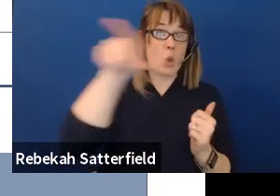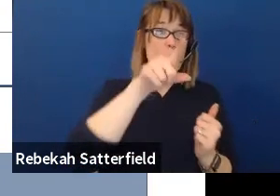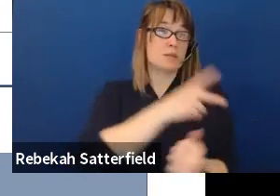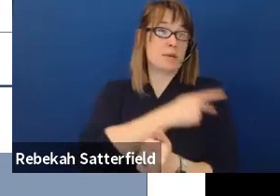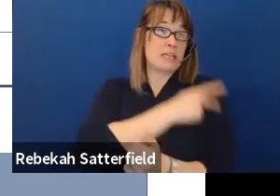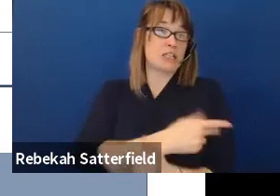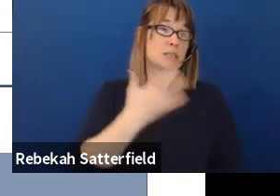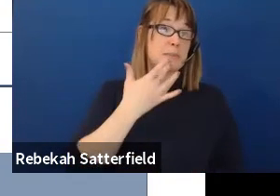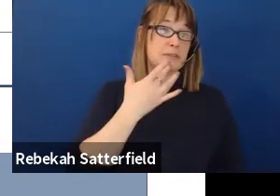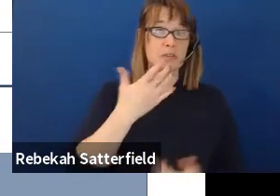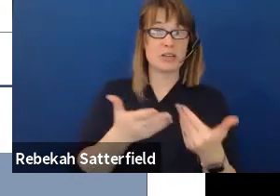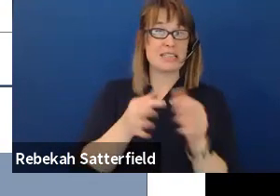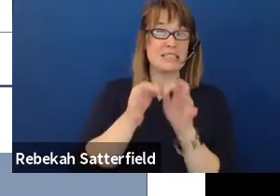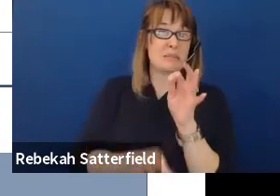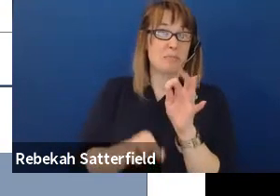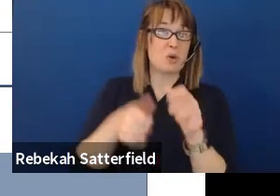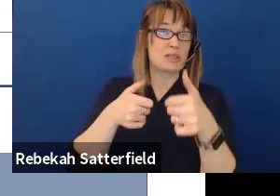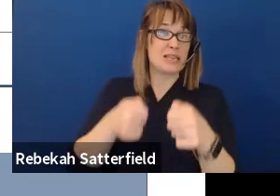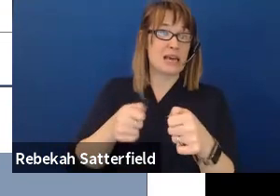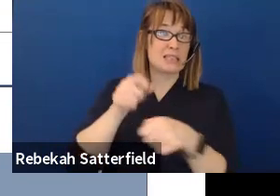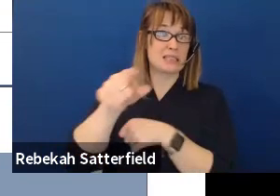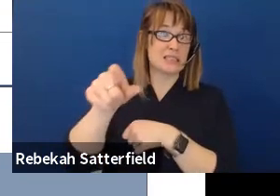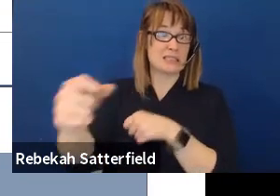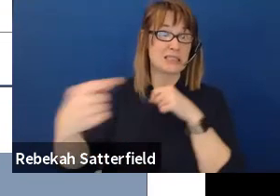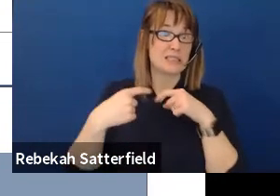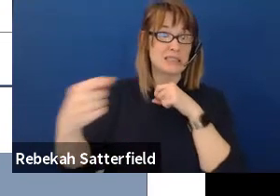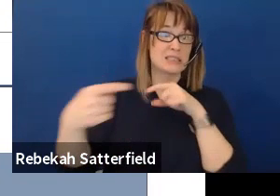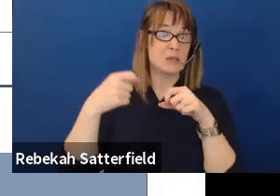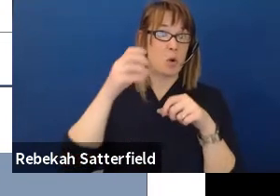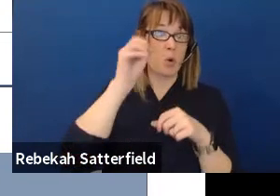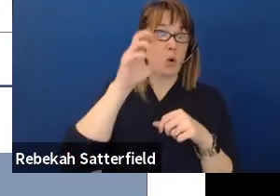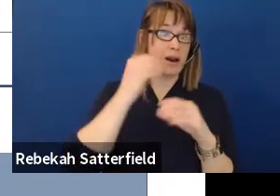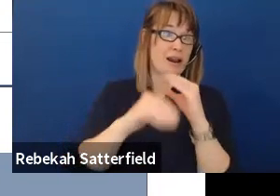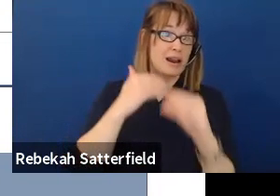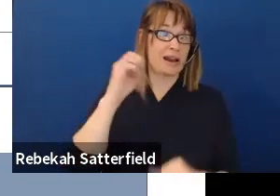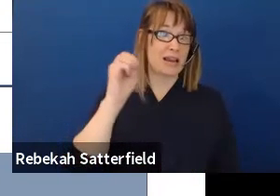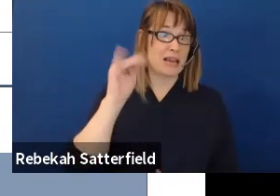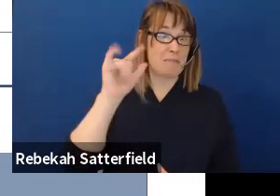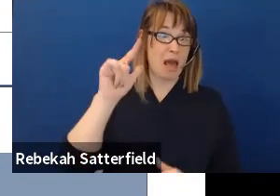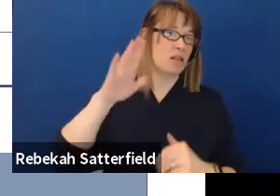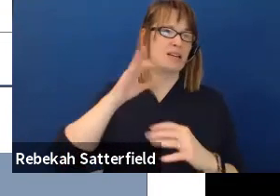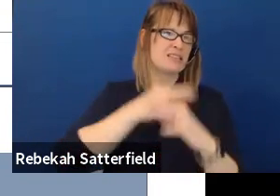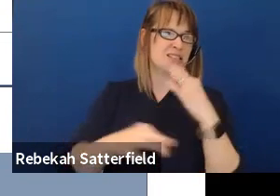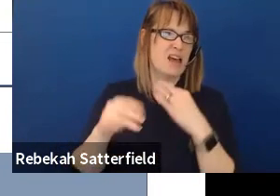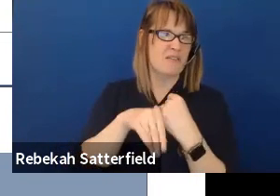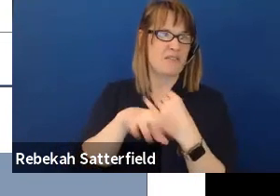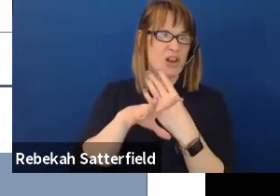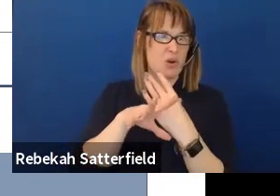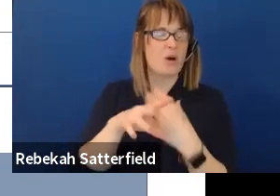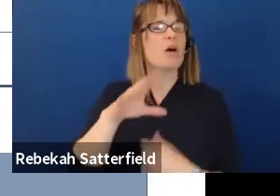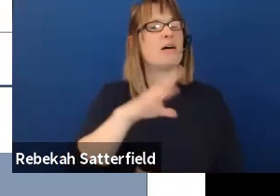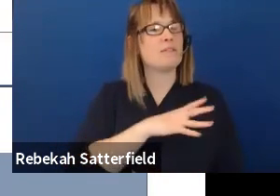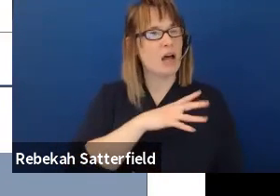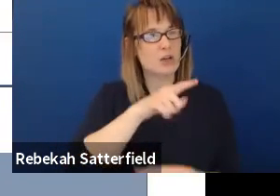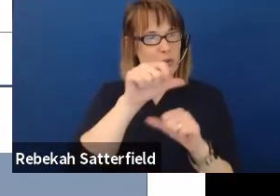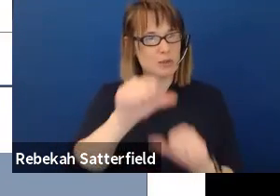simple text or email over a video call. And you really need a platform that's going to have those messages that go out